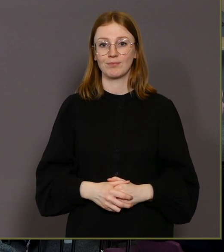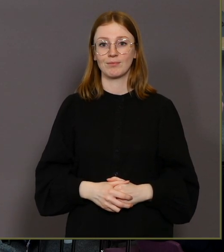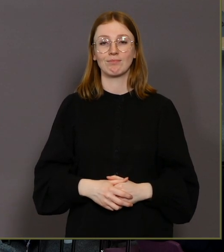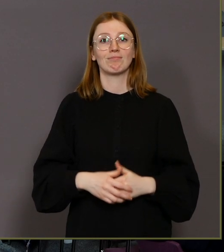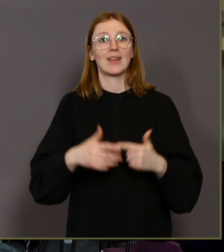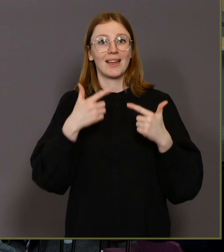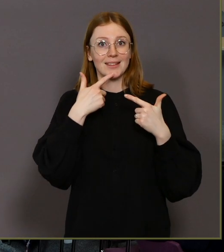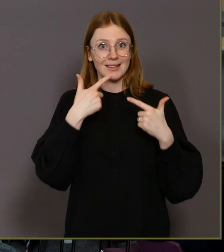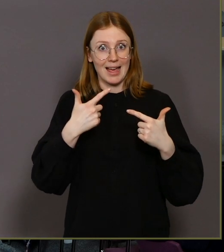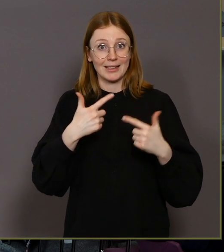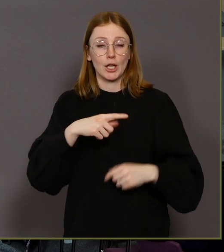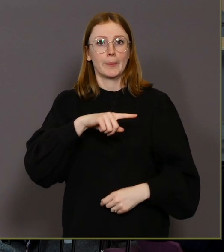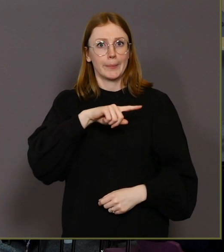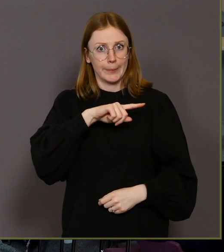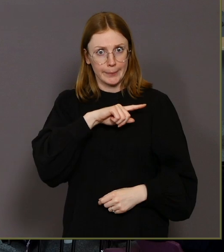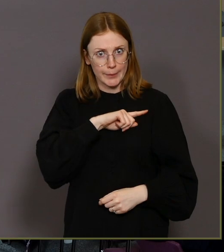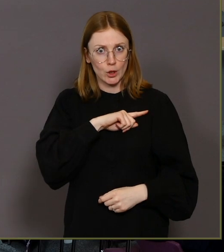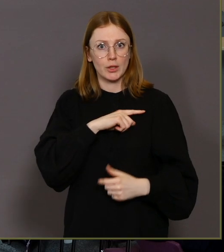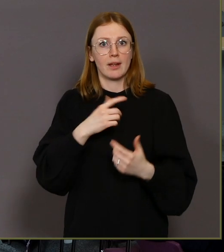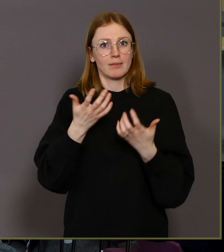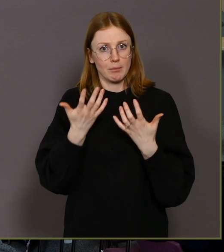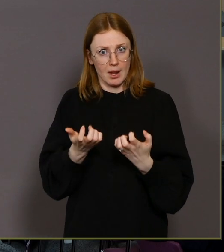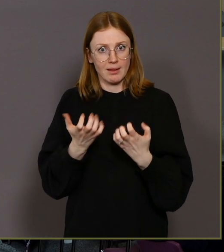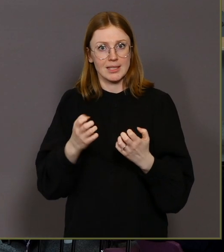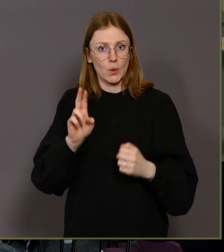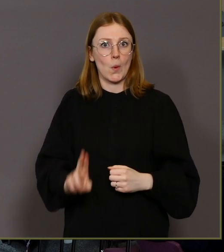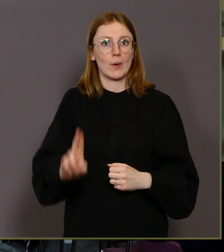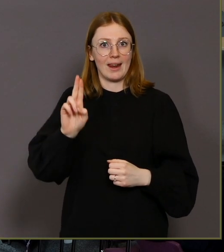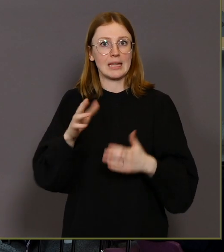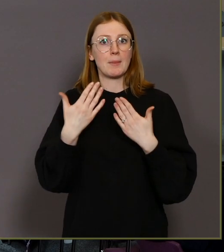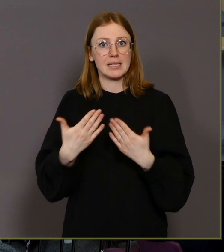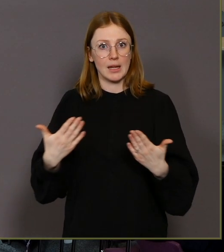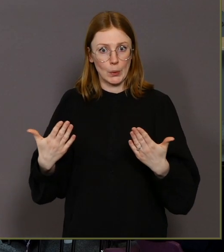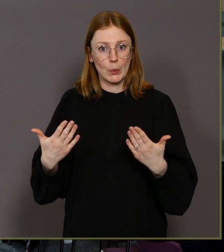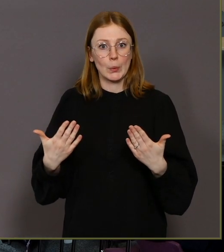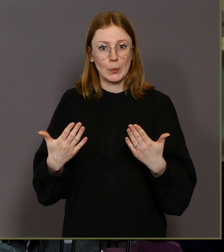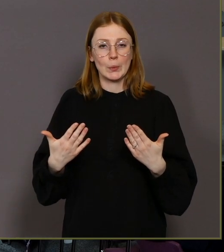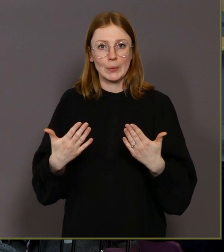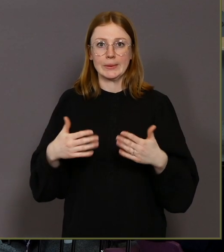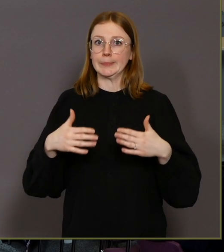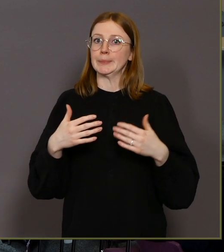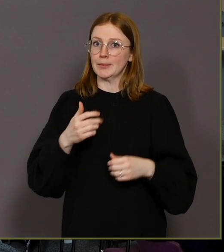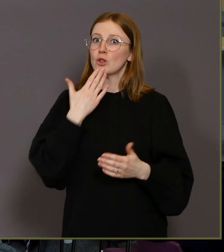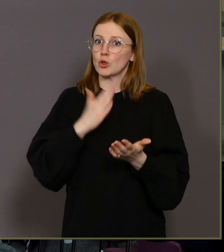Thank you for a very hands-on presentation. I think it will be very useful